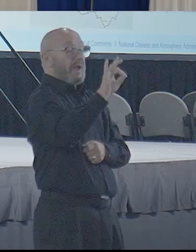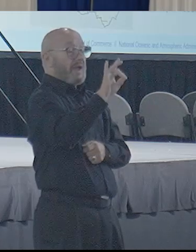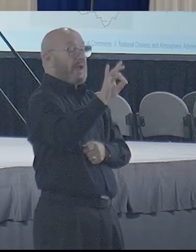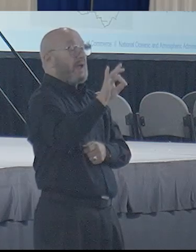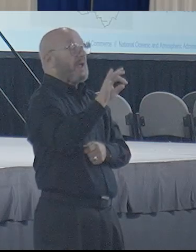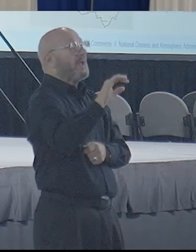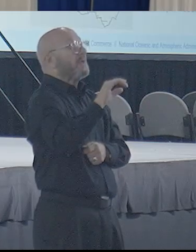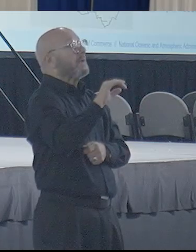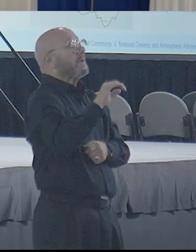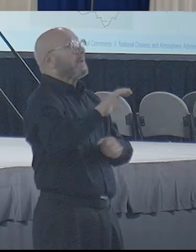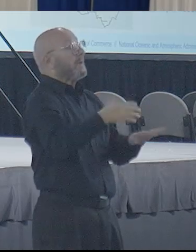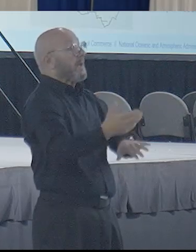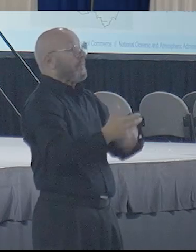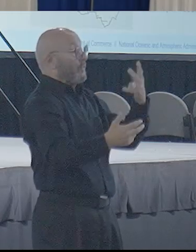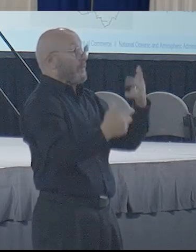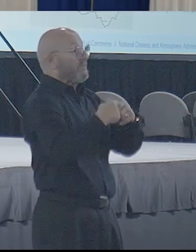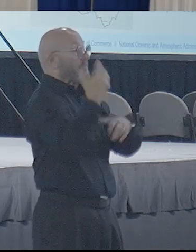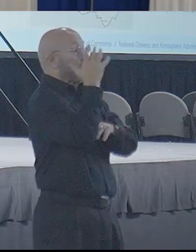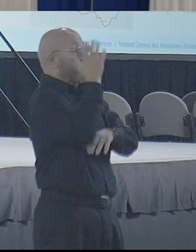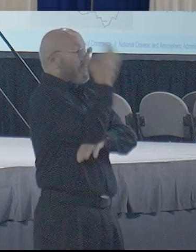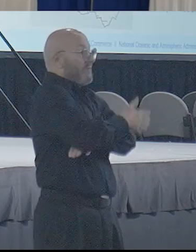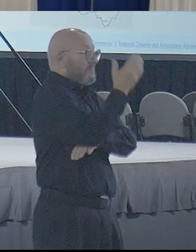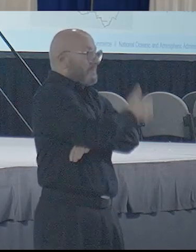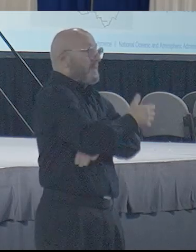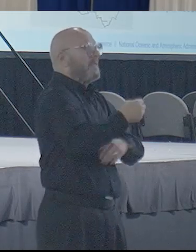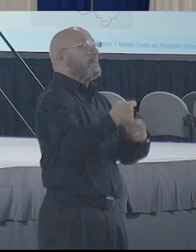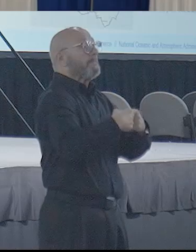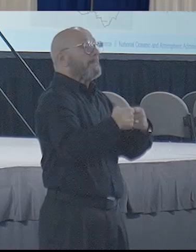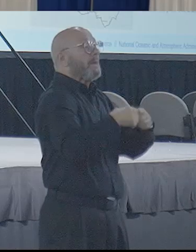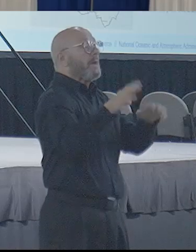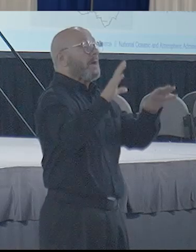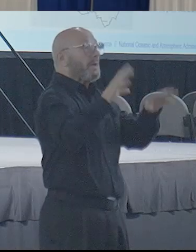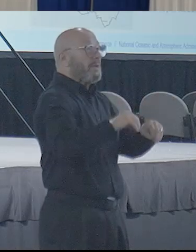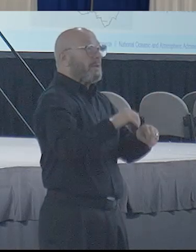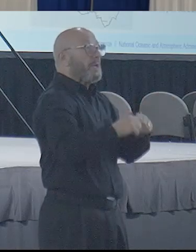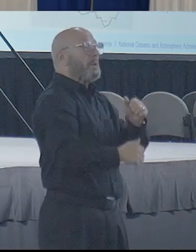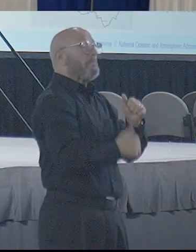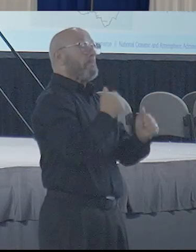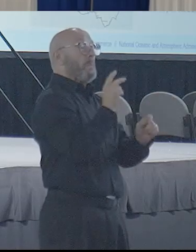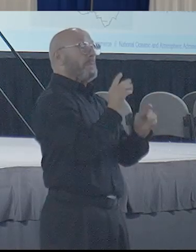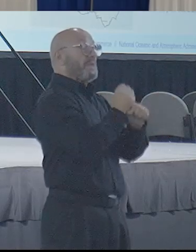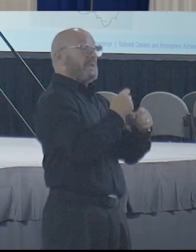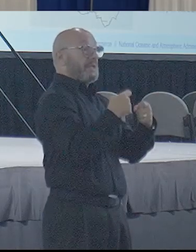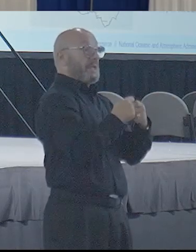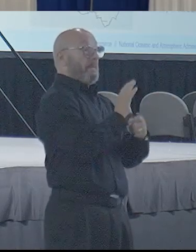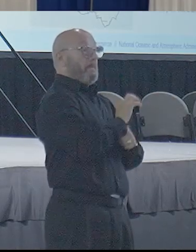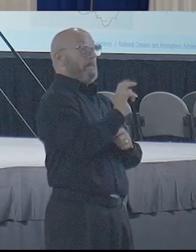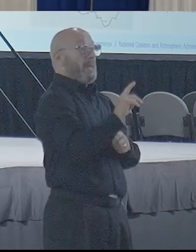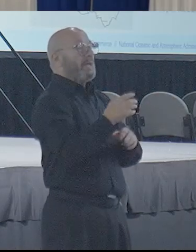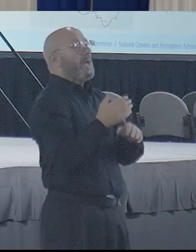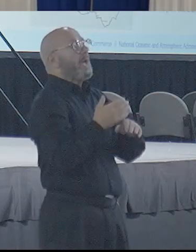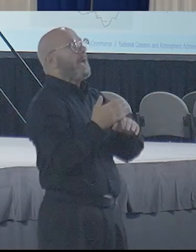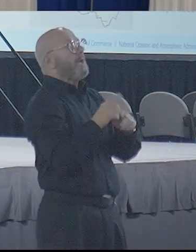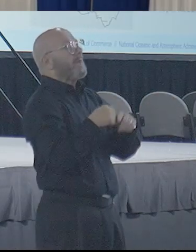falling trees. The power was out to about 1 million people, and most people got their power within about a week. But this was on the